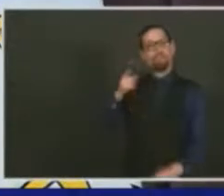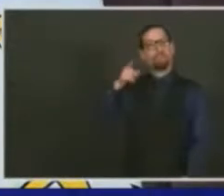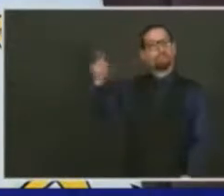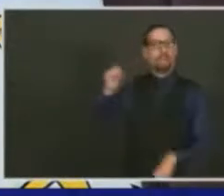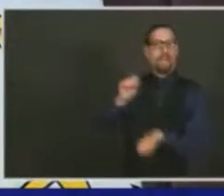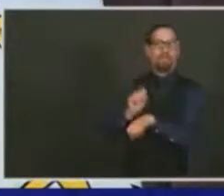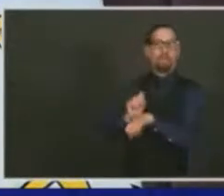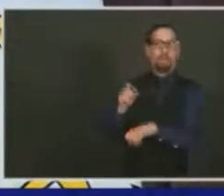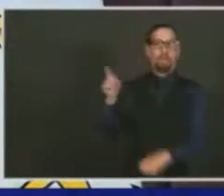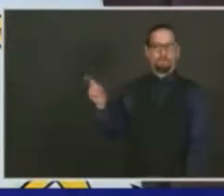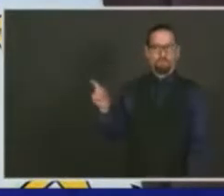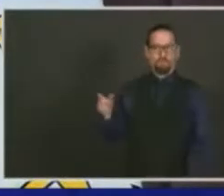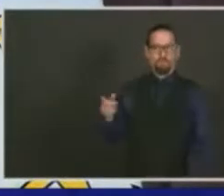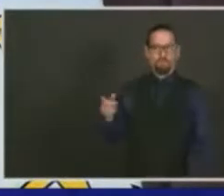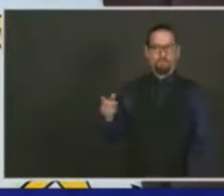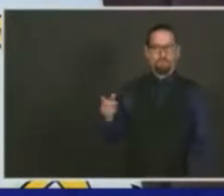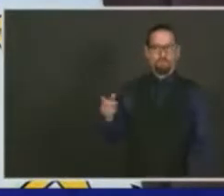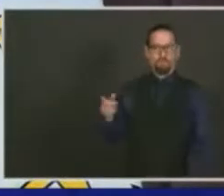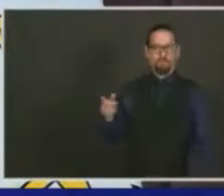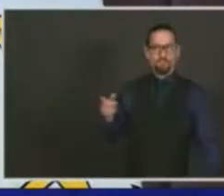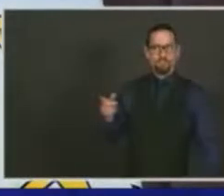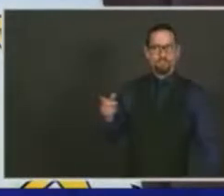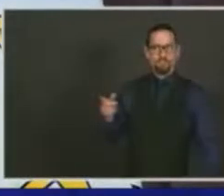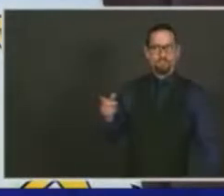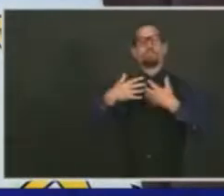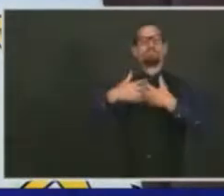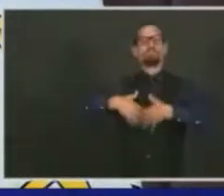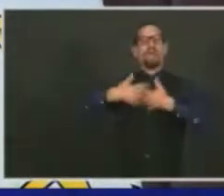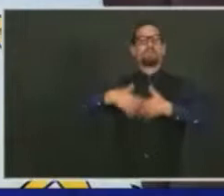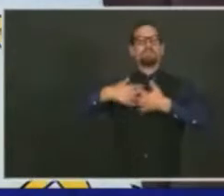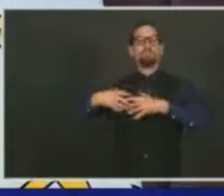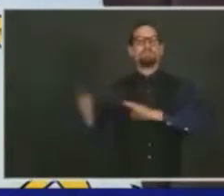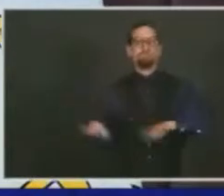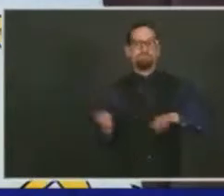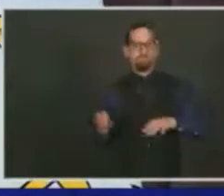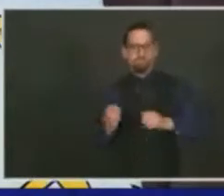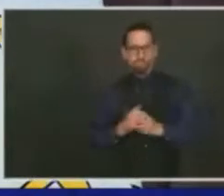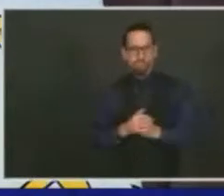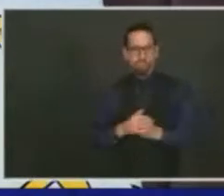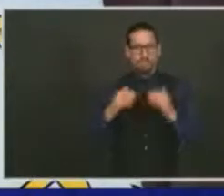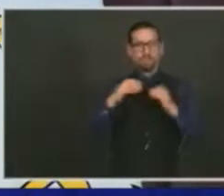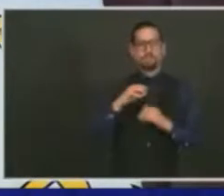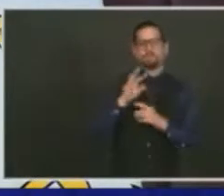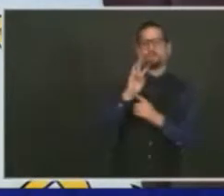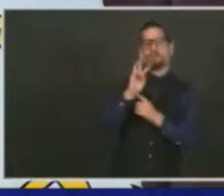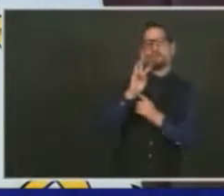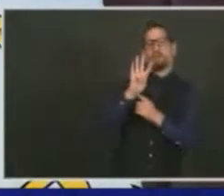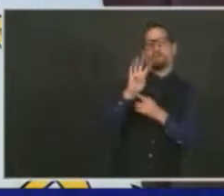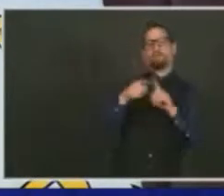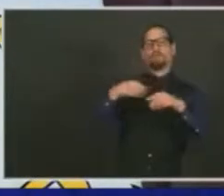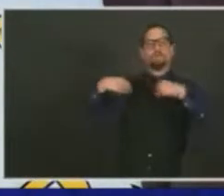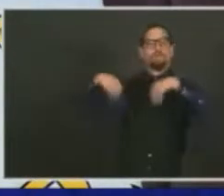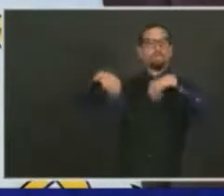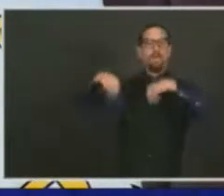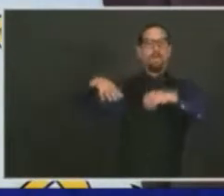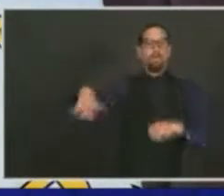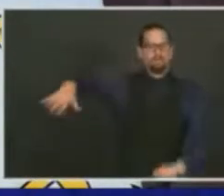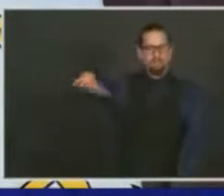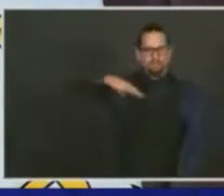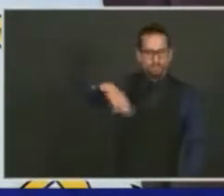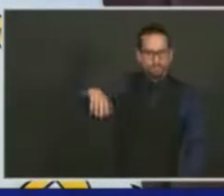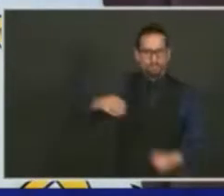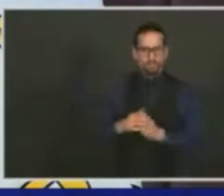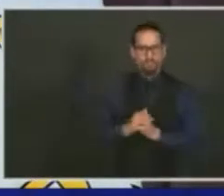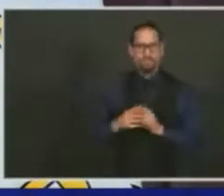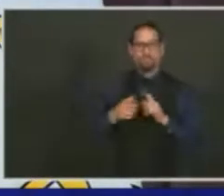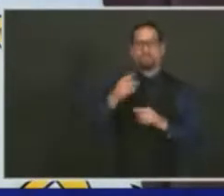with manufacturing, 64 with retail, and 58 with food services. We've also seen